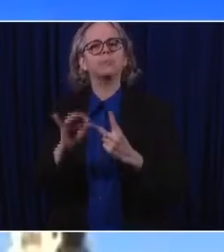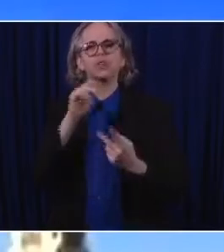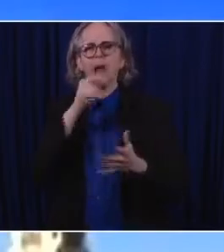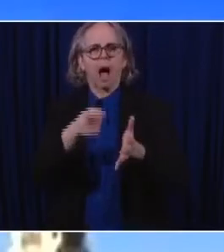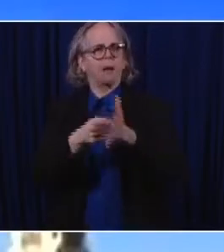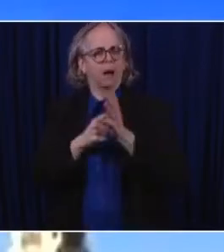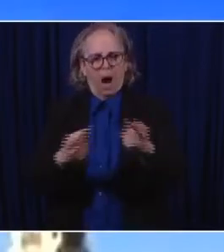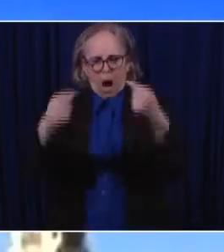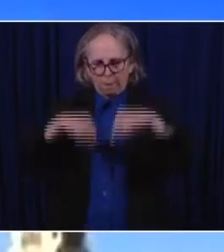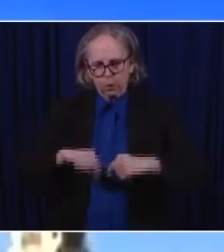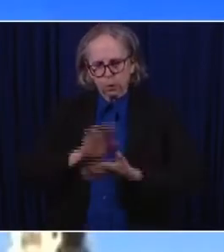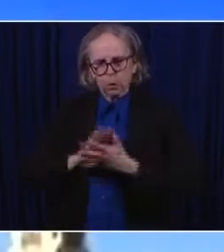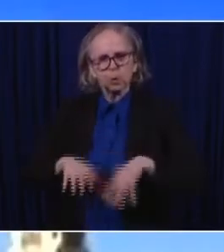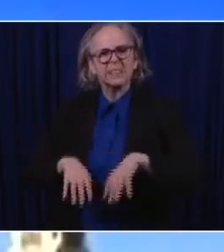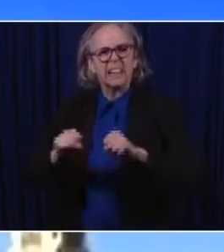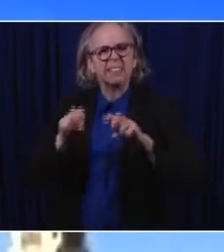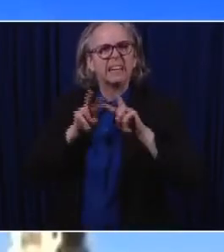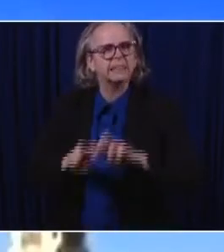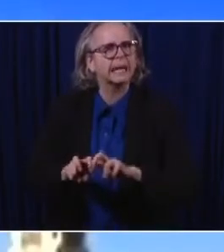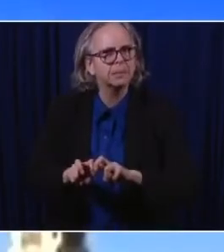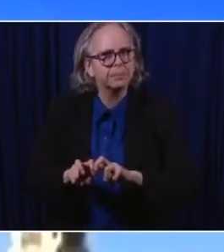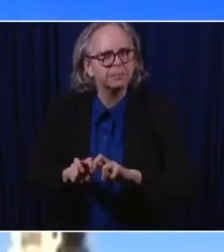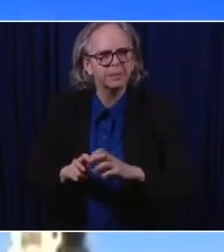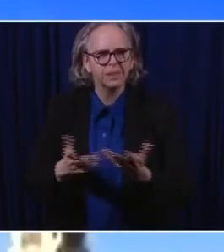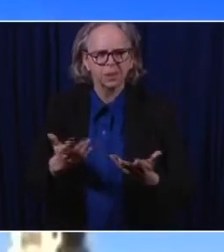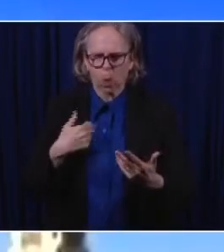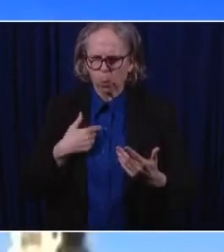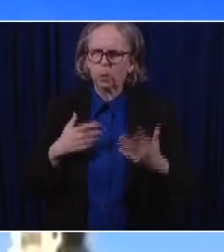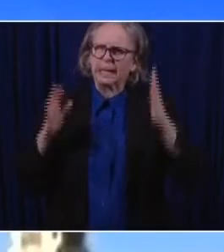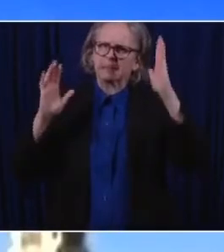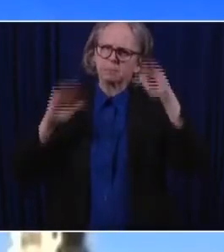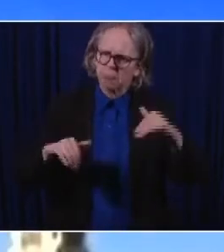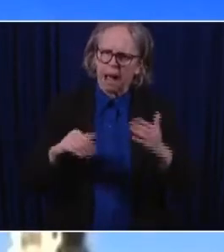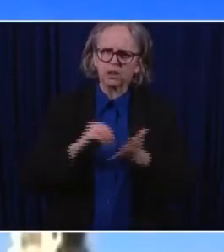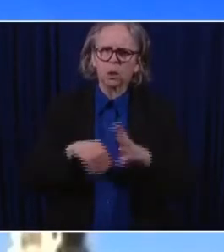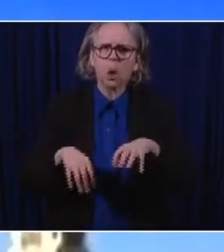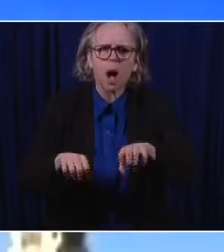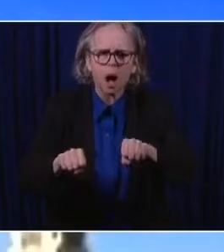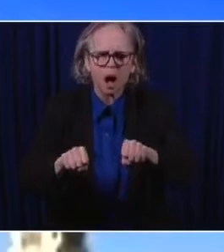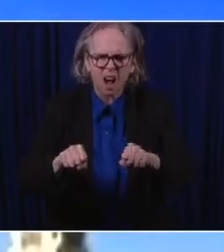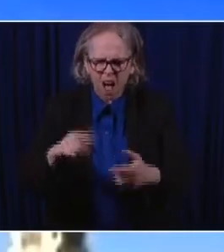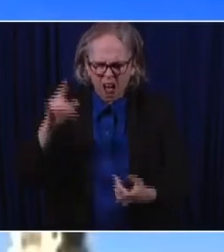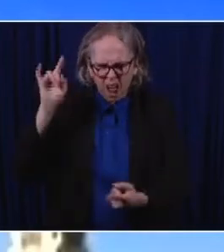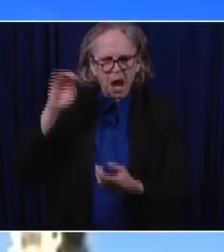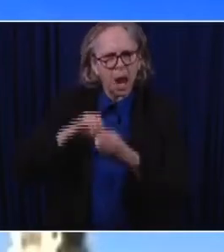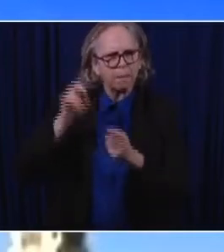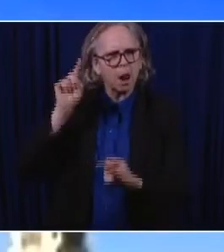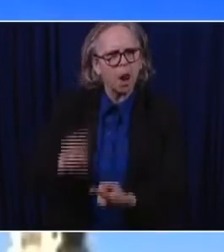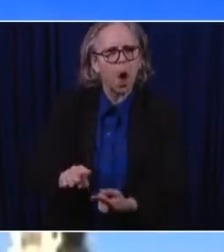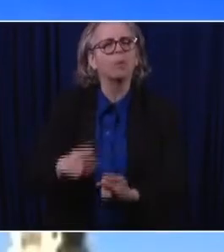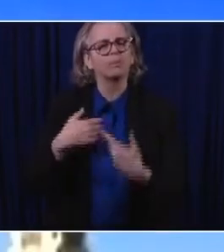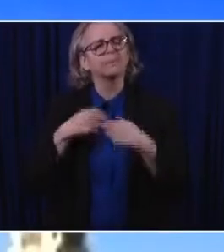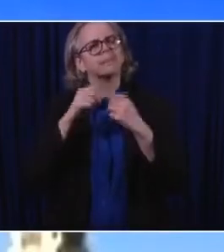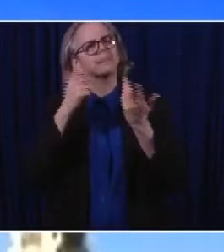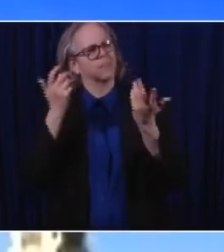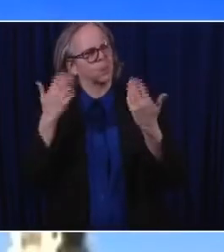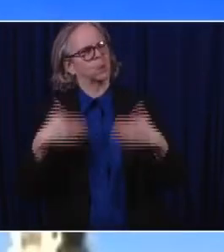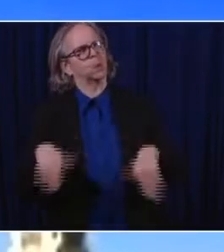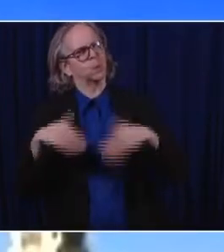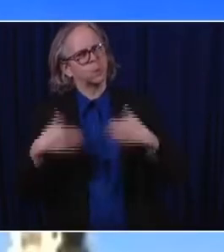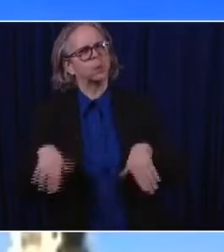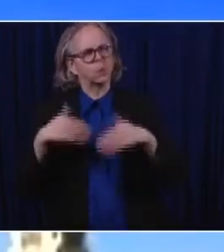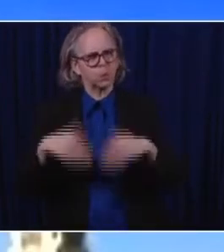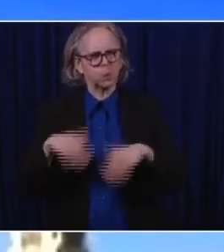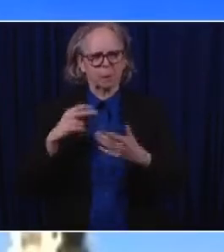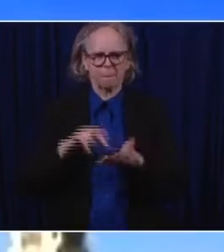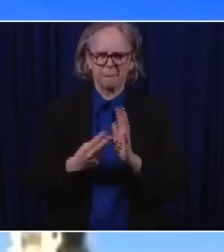fact, I was expecting the participation rates to be even lower. So I think it's a real tribute to the fact that even in this disrupted environment, we can administer